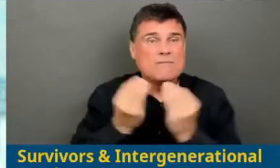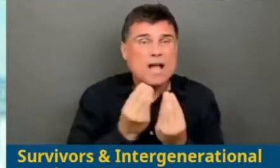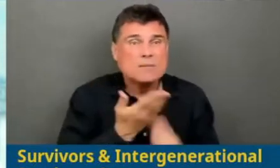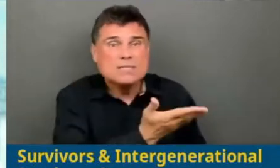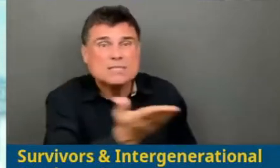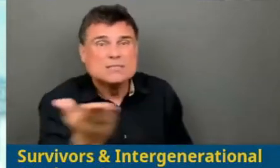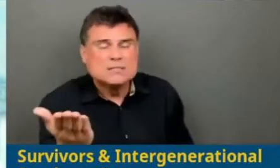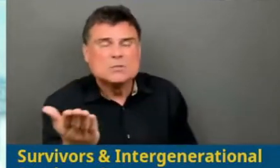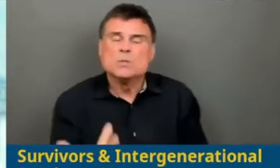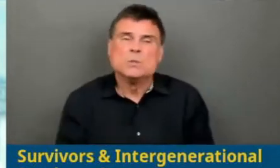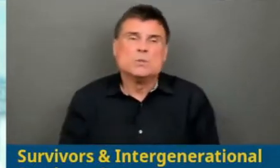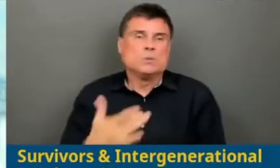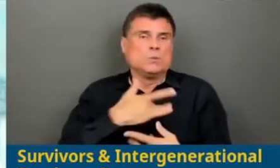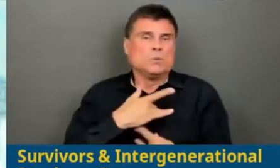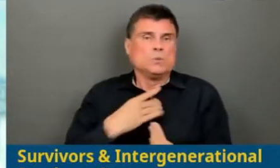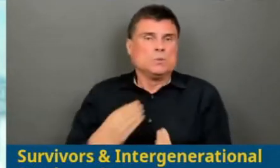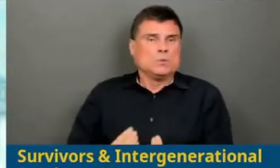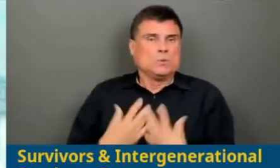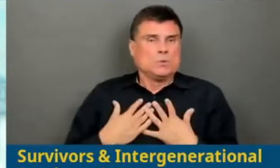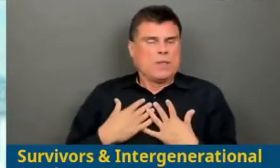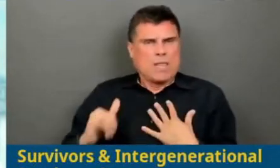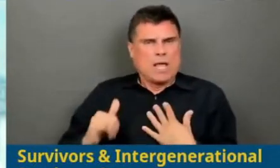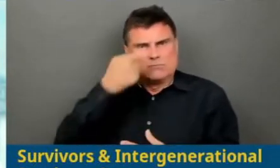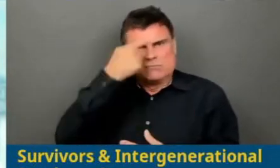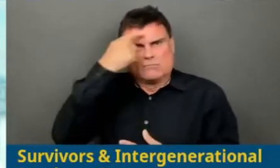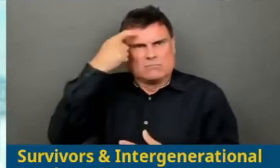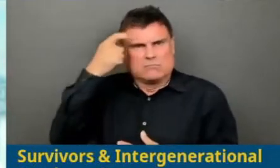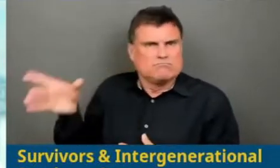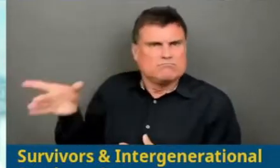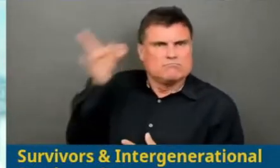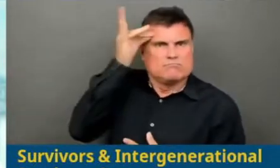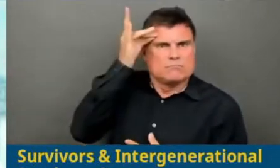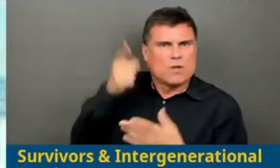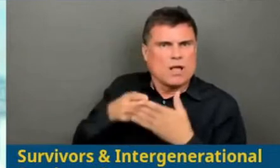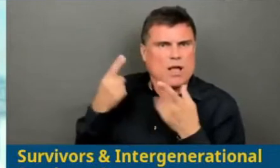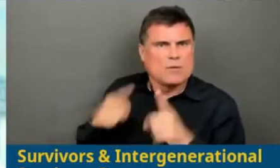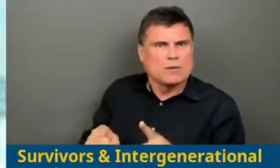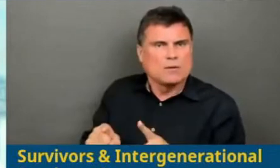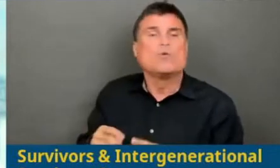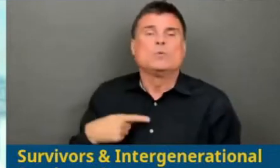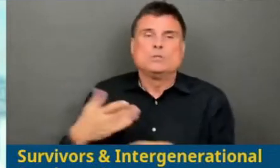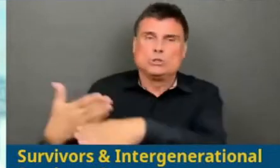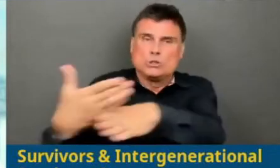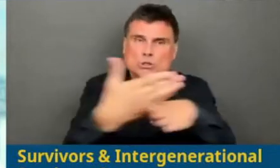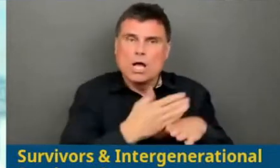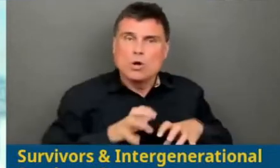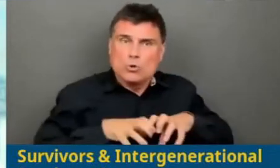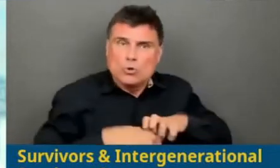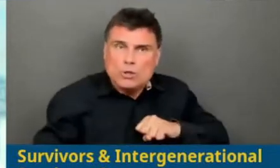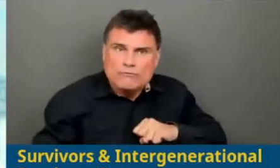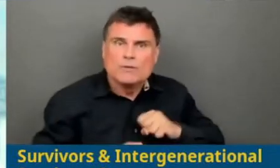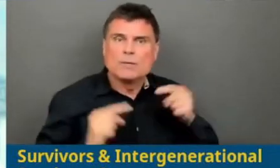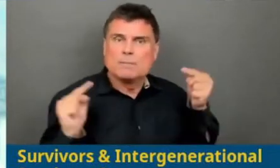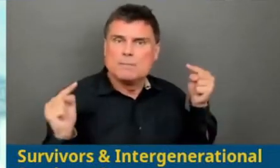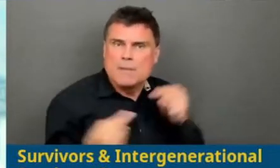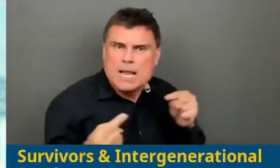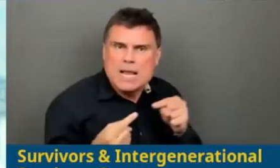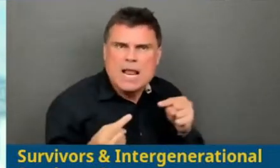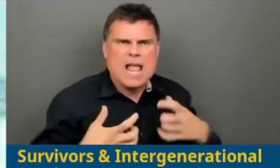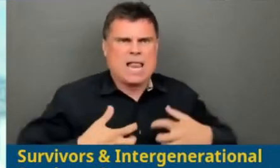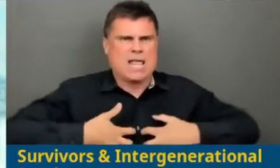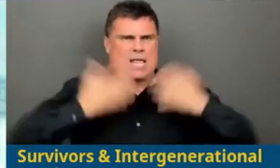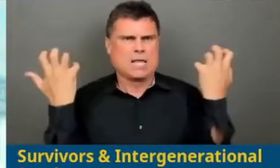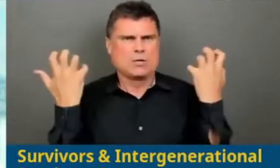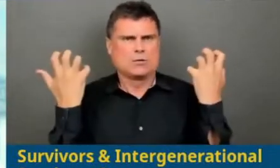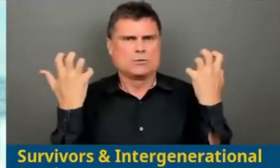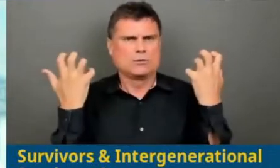the trauma. We share their grief, their pain, and the outrage at the atrocities that we now learn about, or which